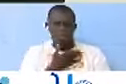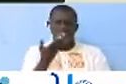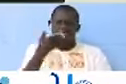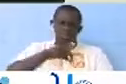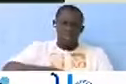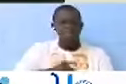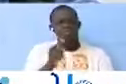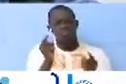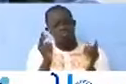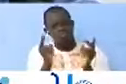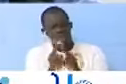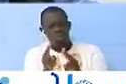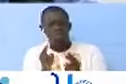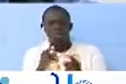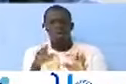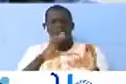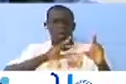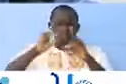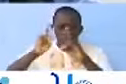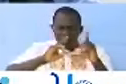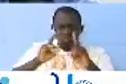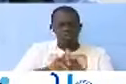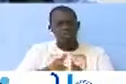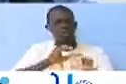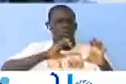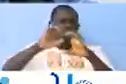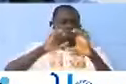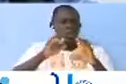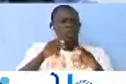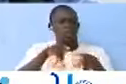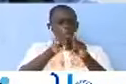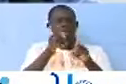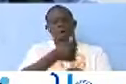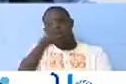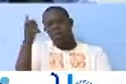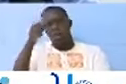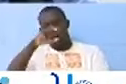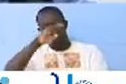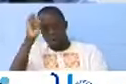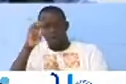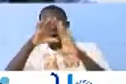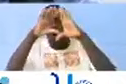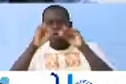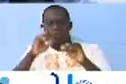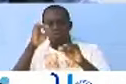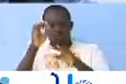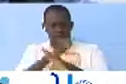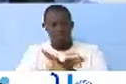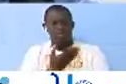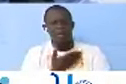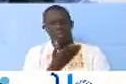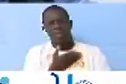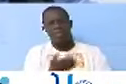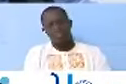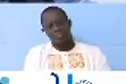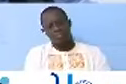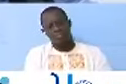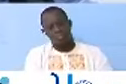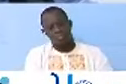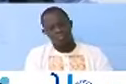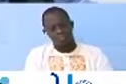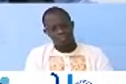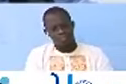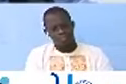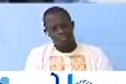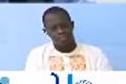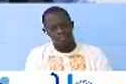at all? What do you mean do kolanu NIA je yeta do kolaka ke mechanic or mbare menum fim fitade. Fo ika wato so dolo bamburi kata